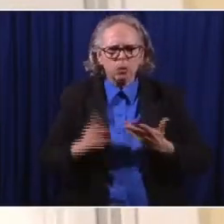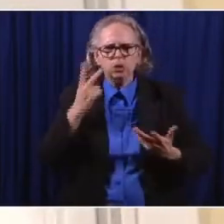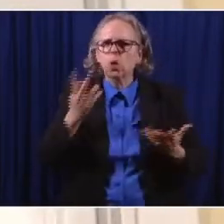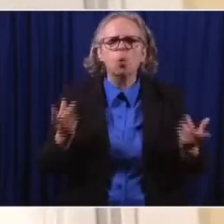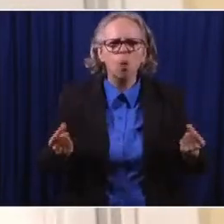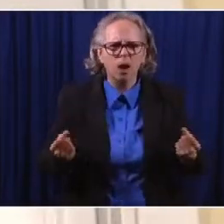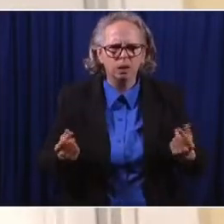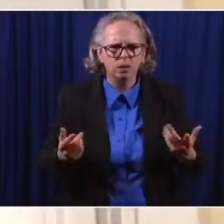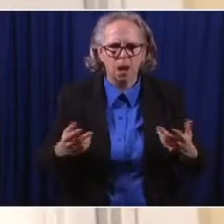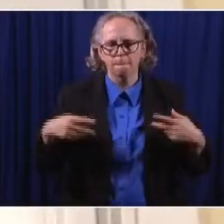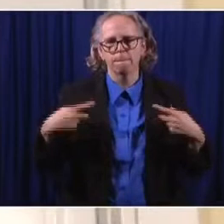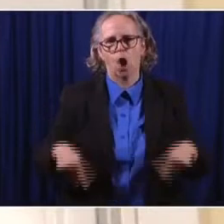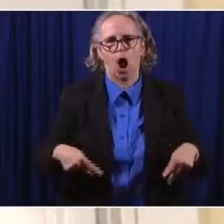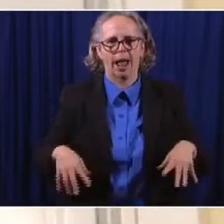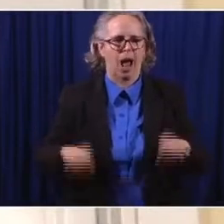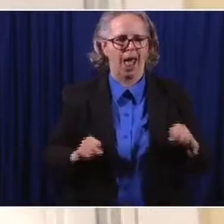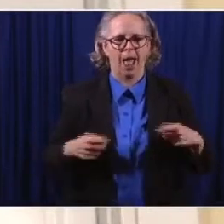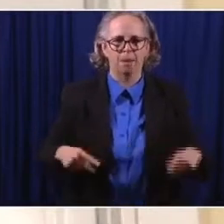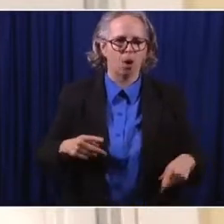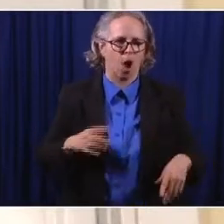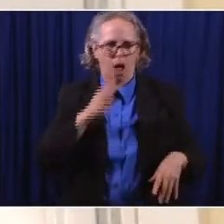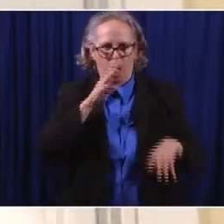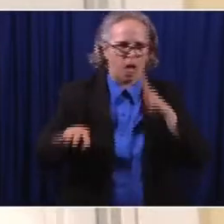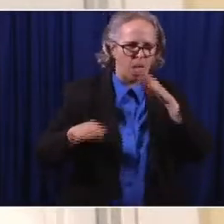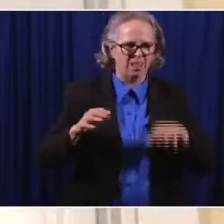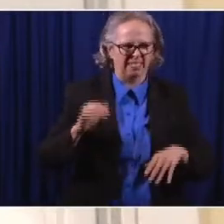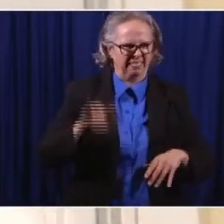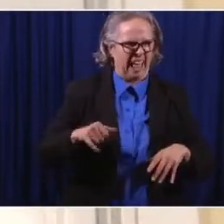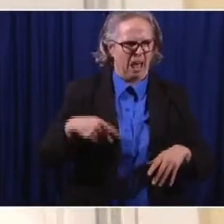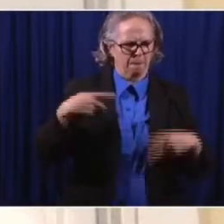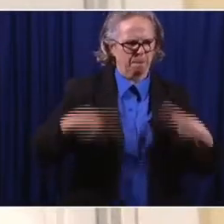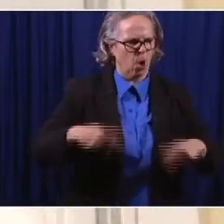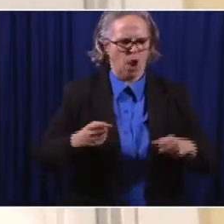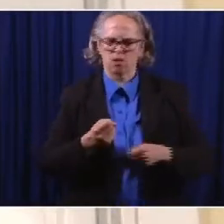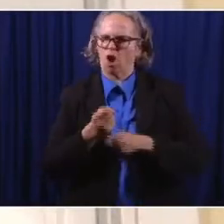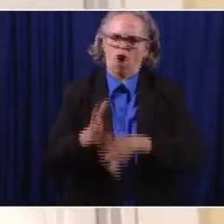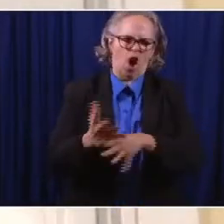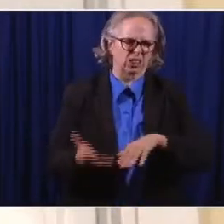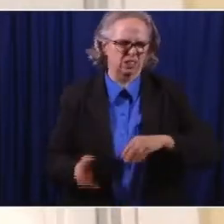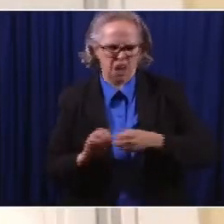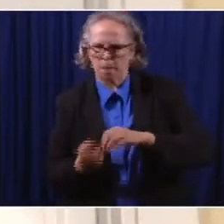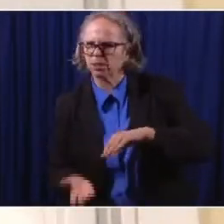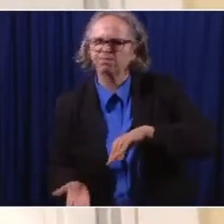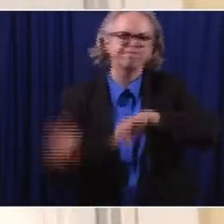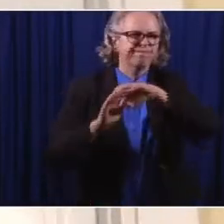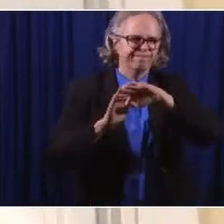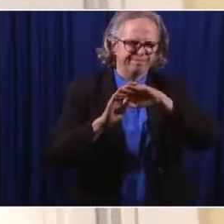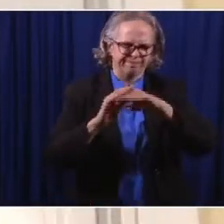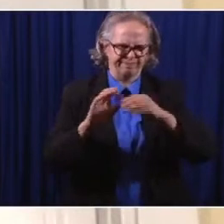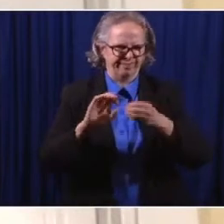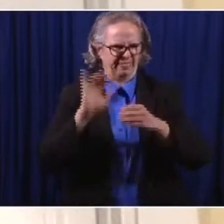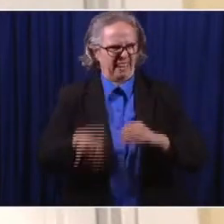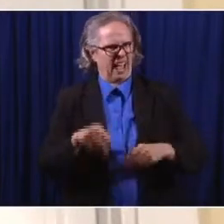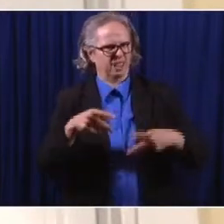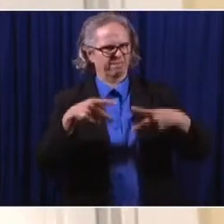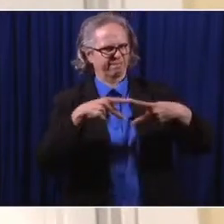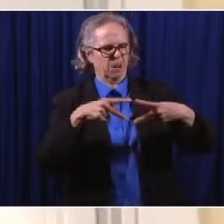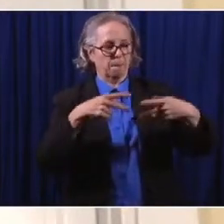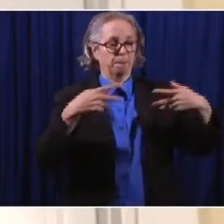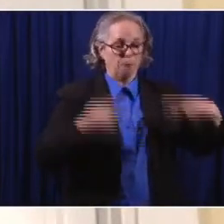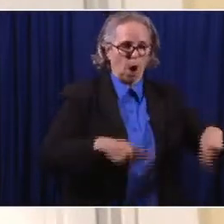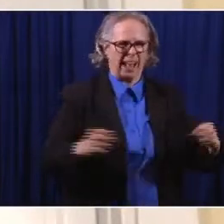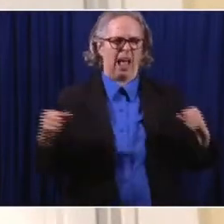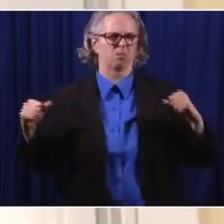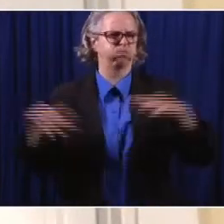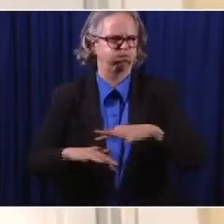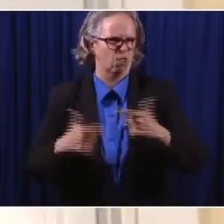that's what's responsible for the surge today. And so our message to students is we put a lot of protocols in place